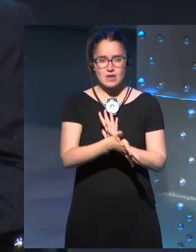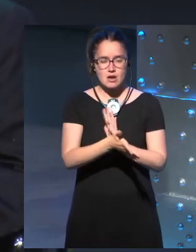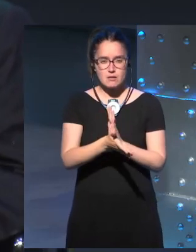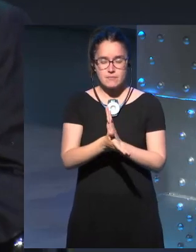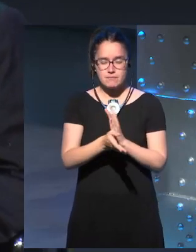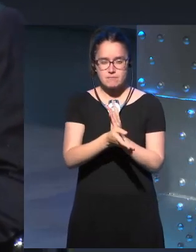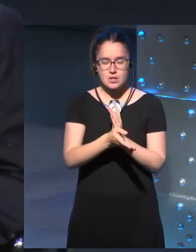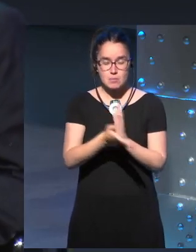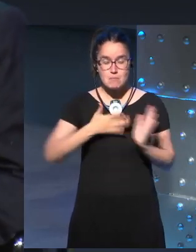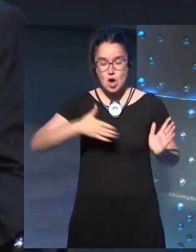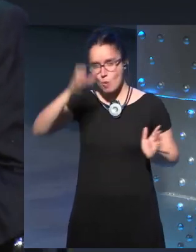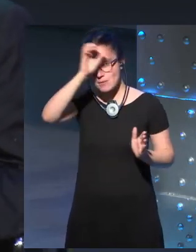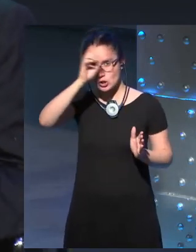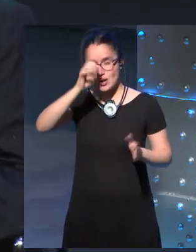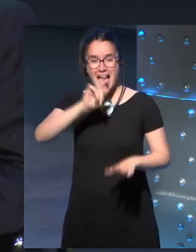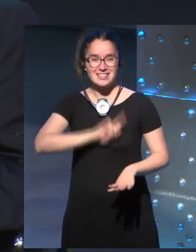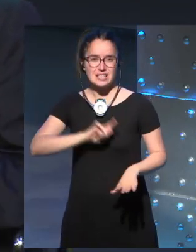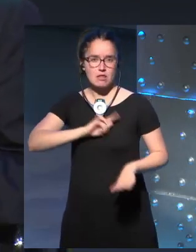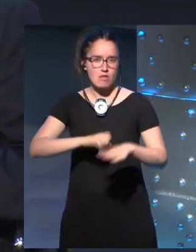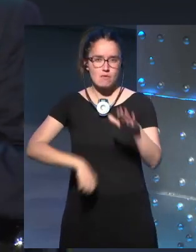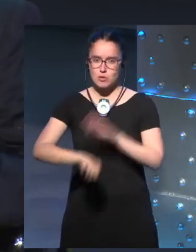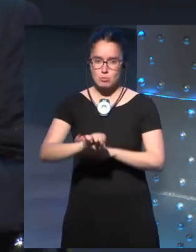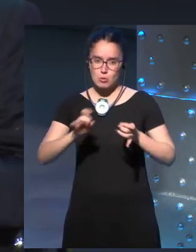consumer, and I'm